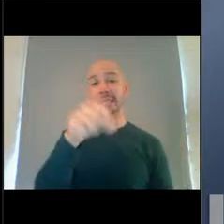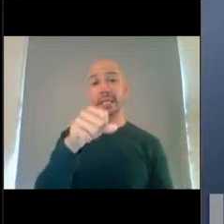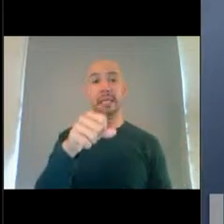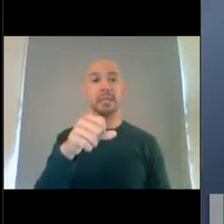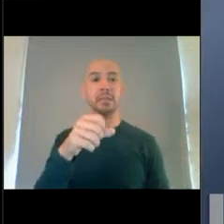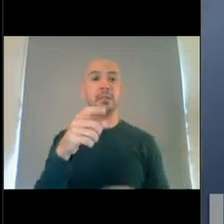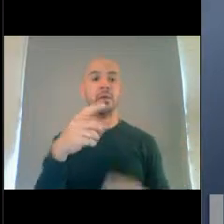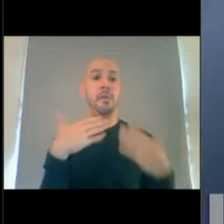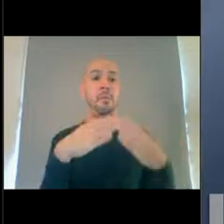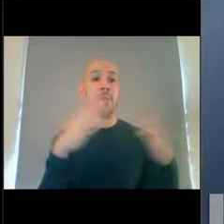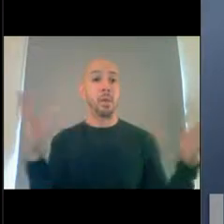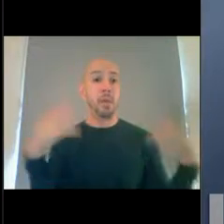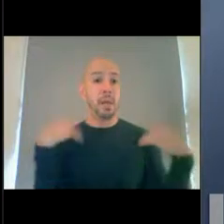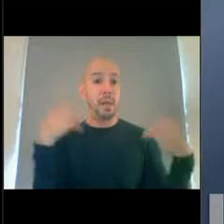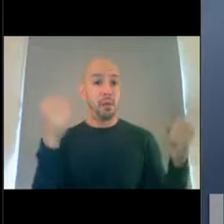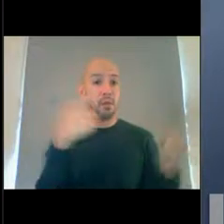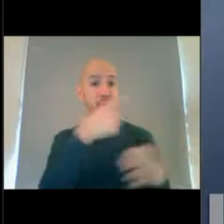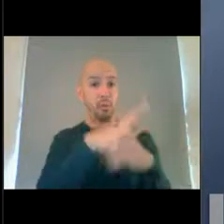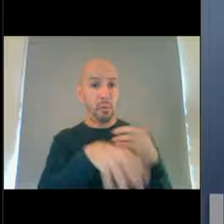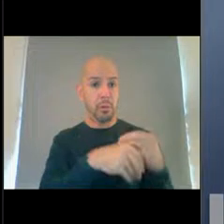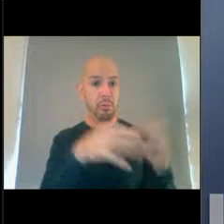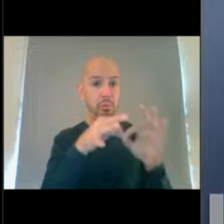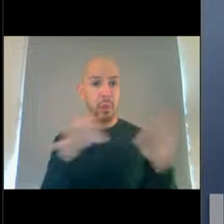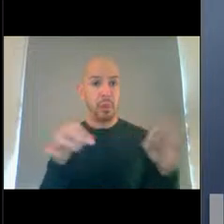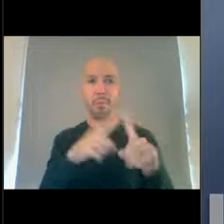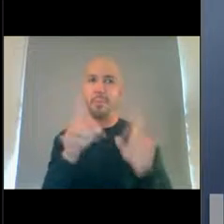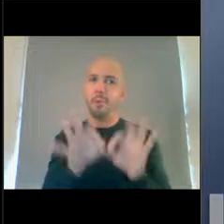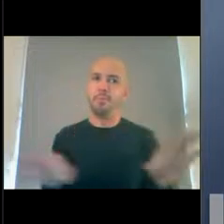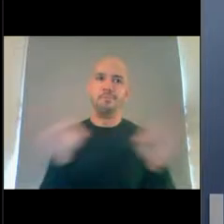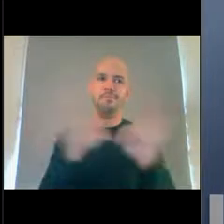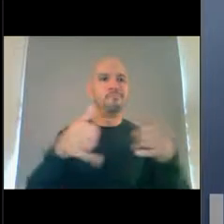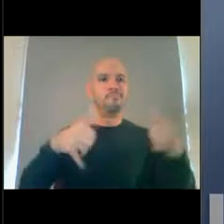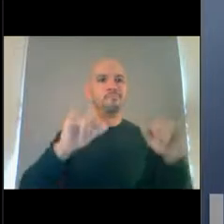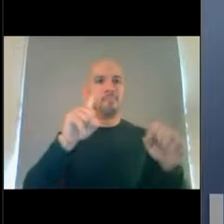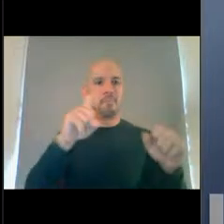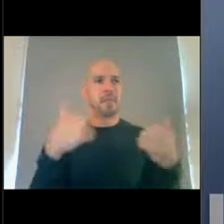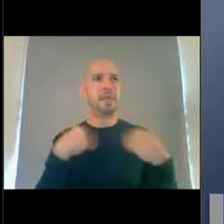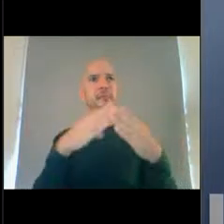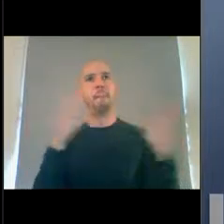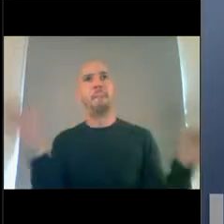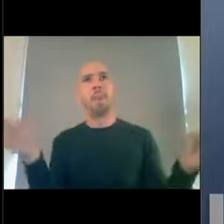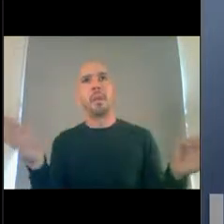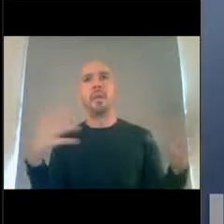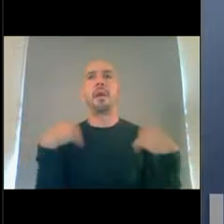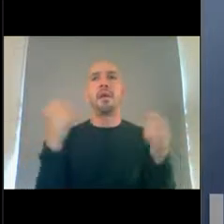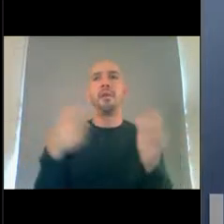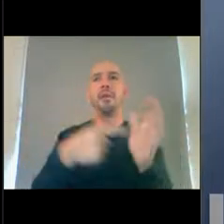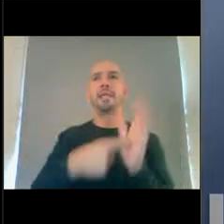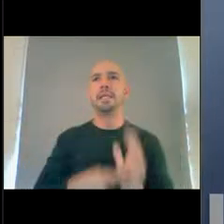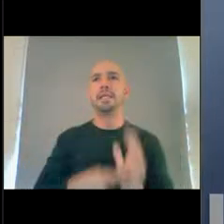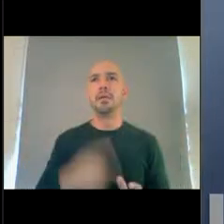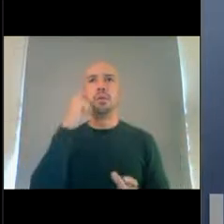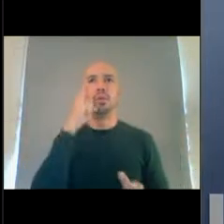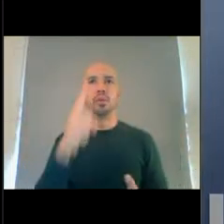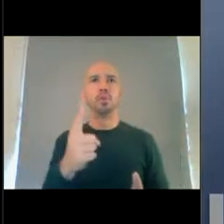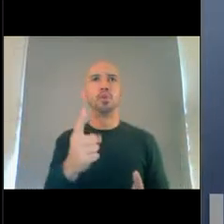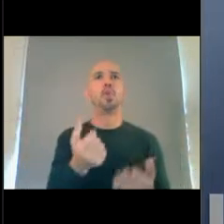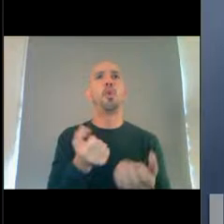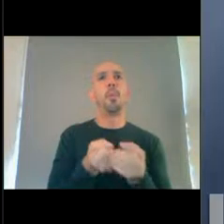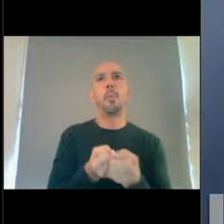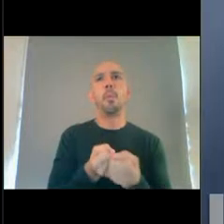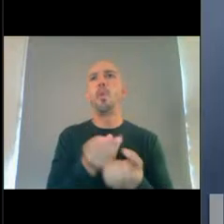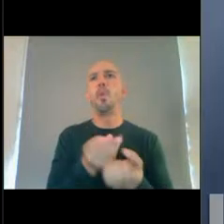public health is considered it is important there must be a public health criterion on helping promote funding of projects that protect the public health